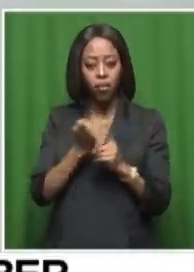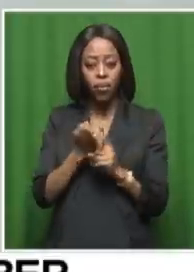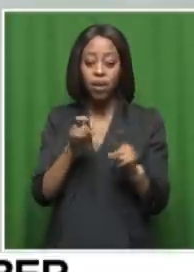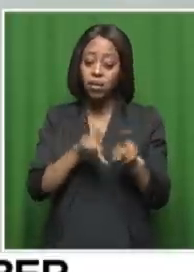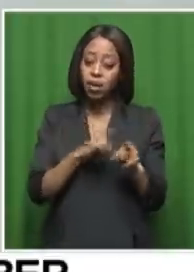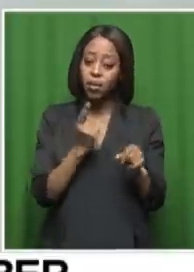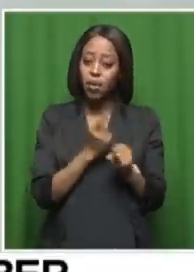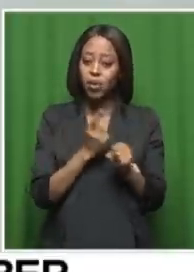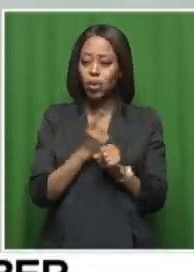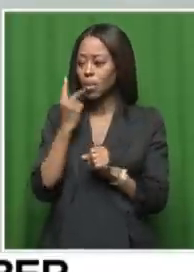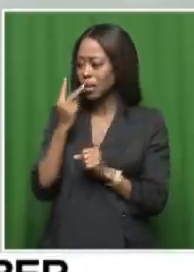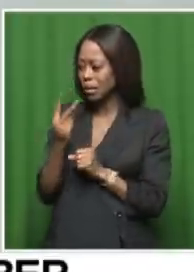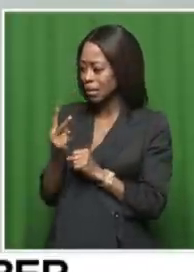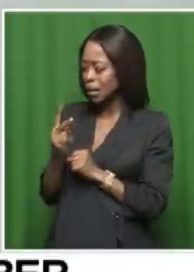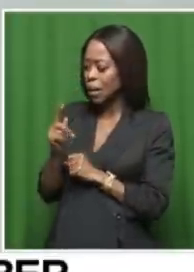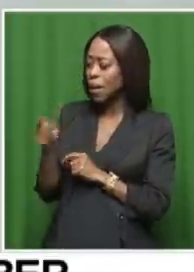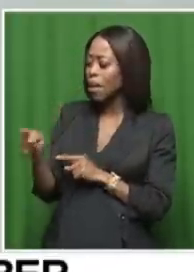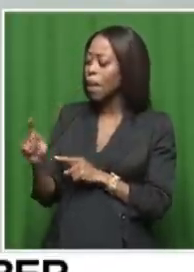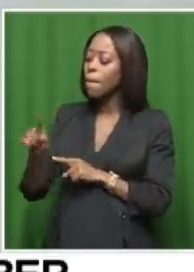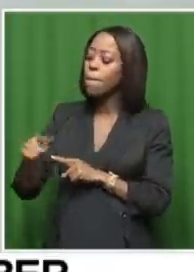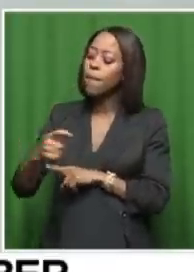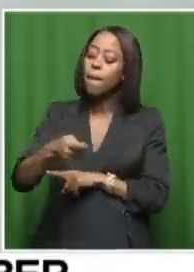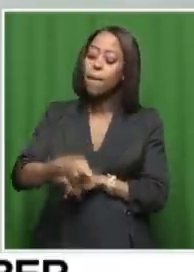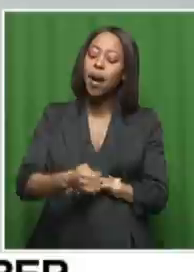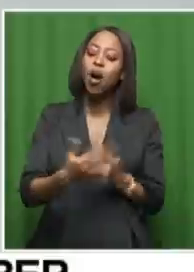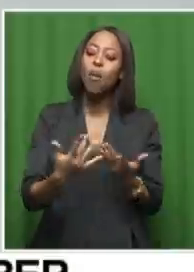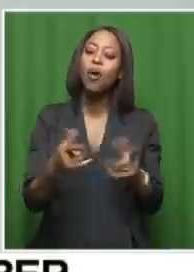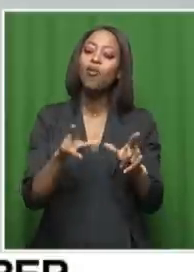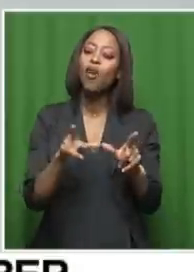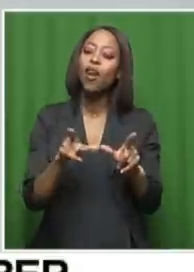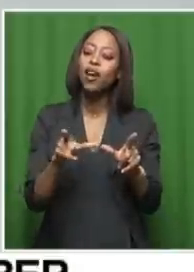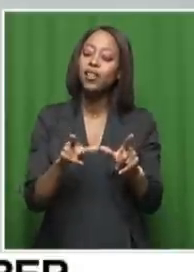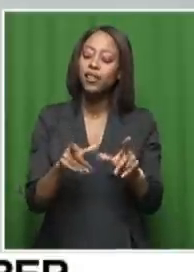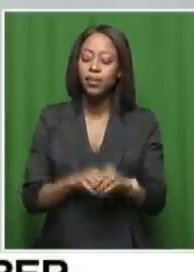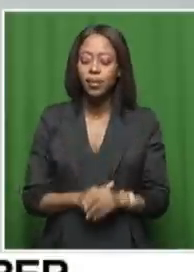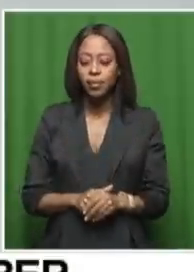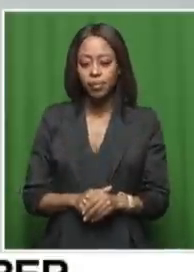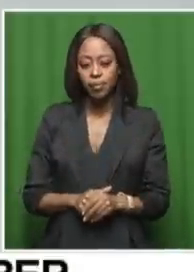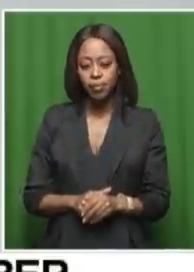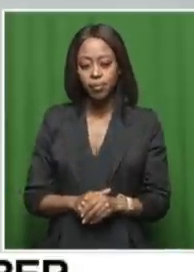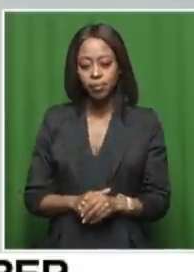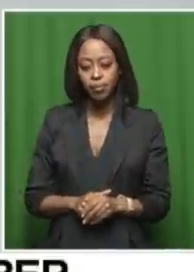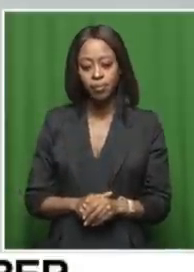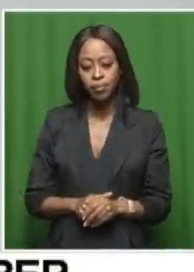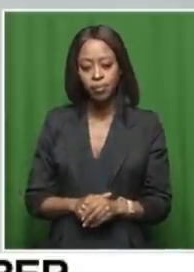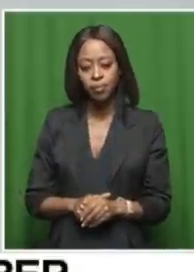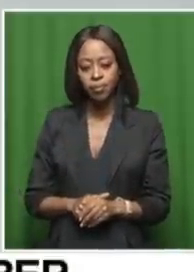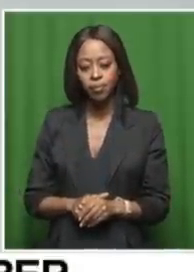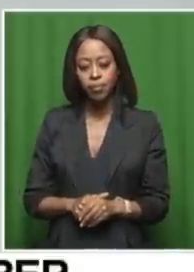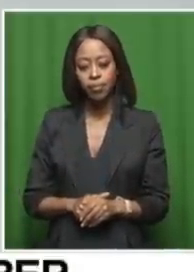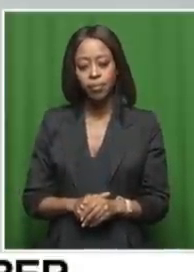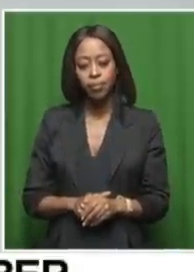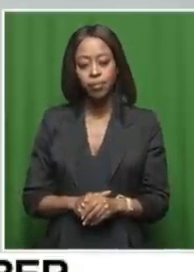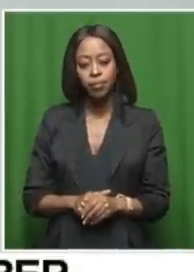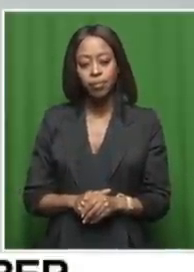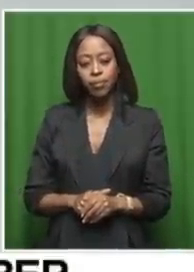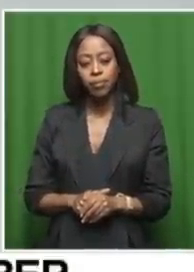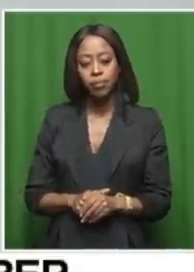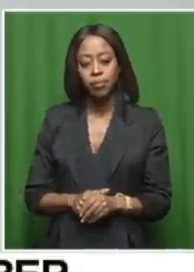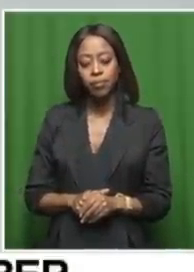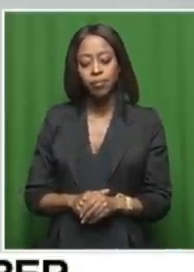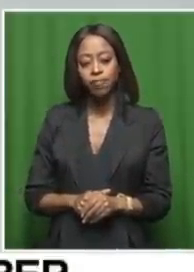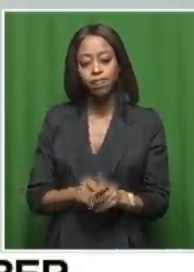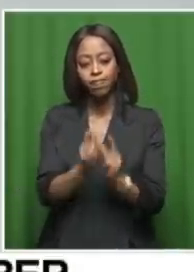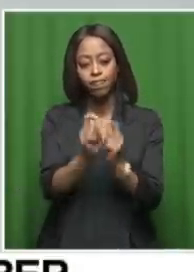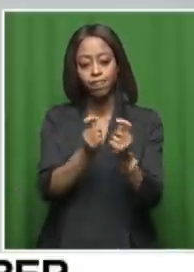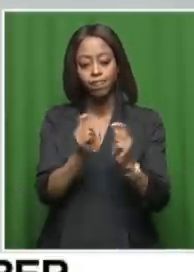at what is the payment towards the compliance that we're trying to enforce as government. Of course, we also have to look at amending